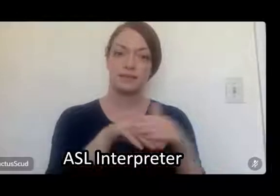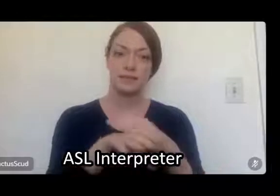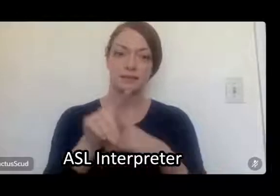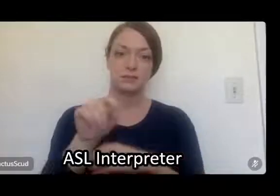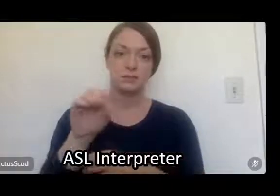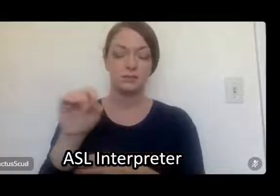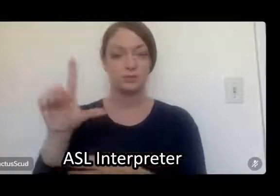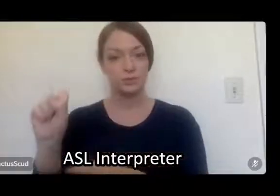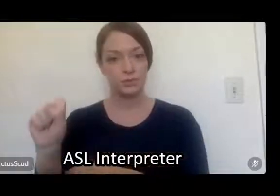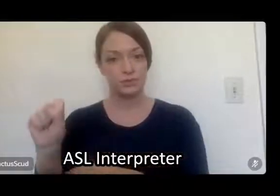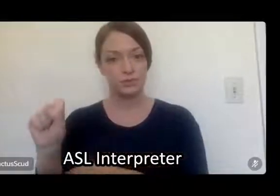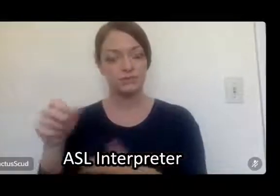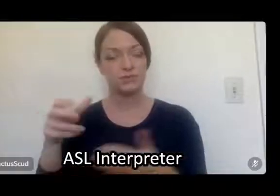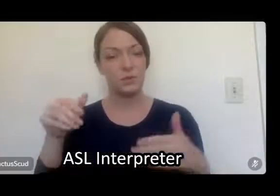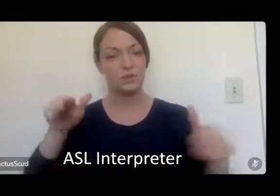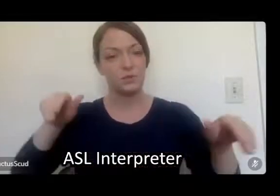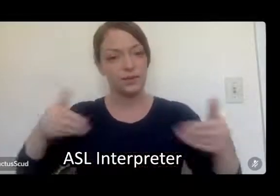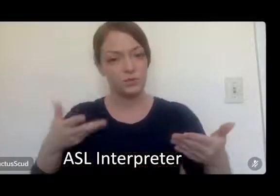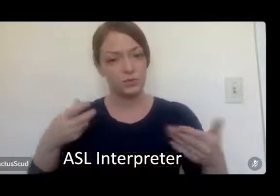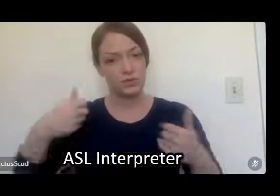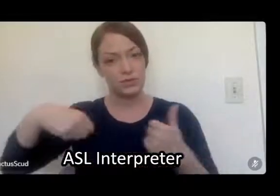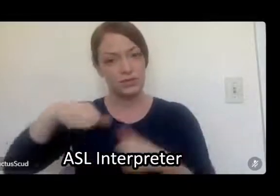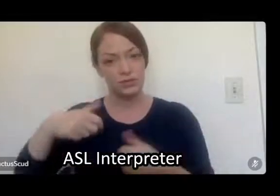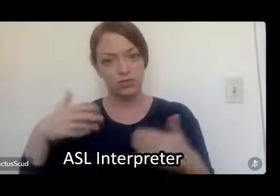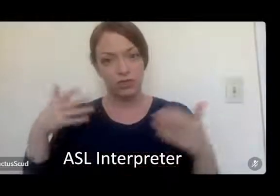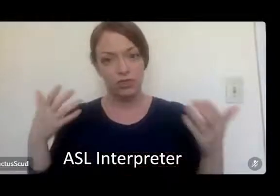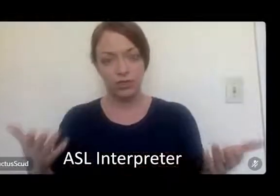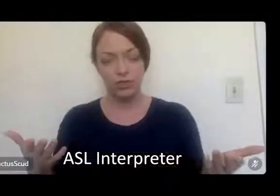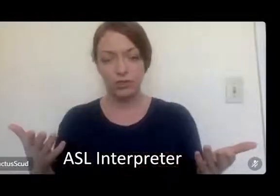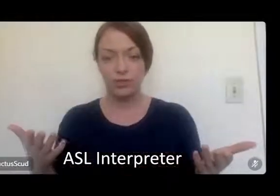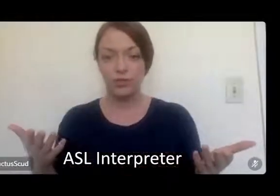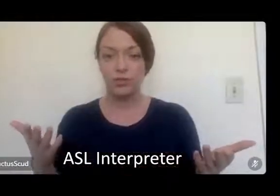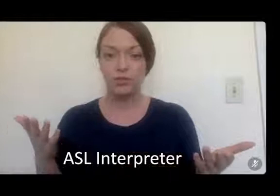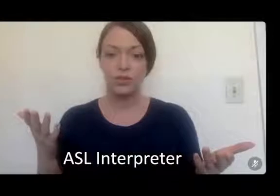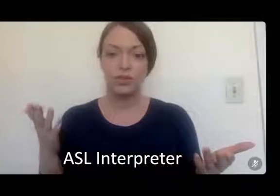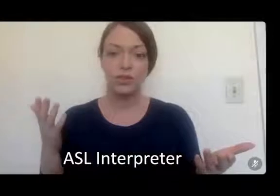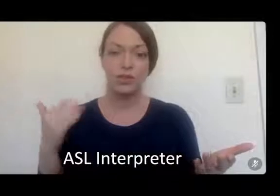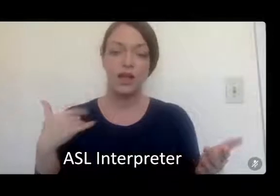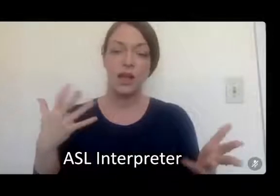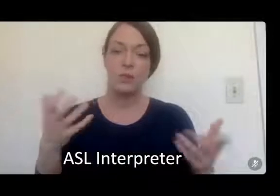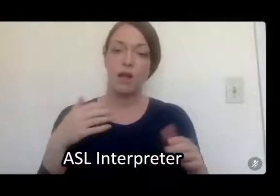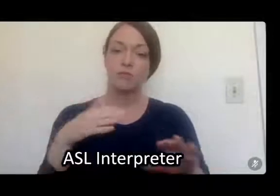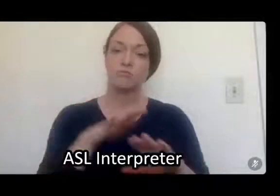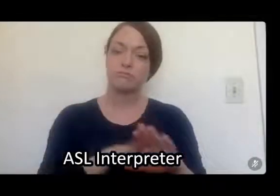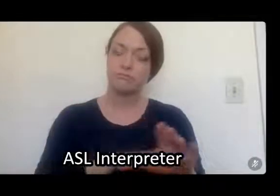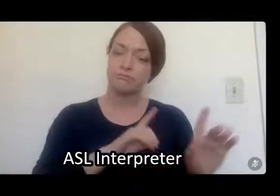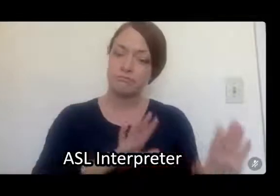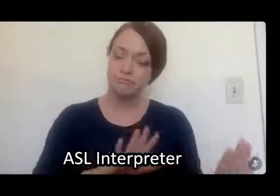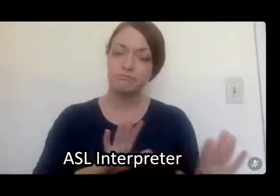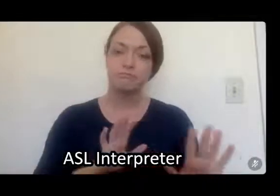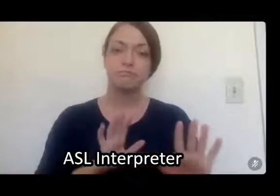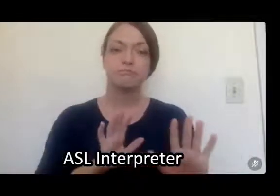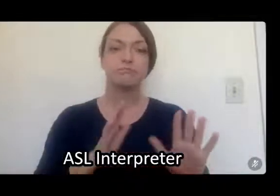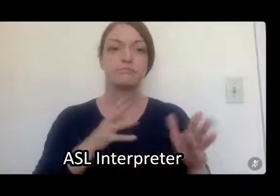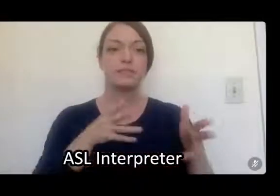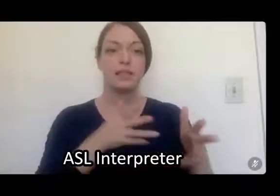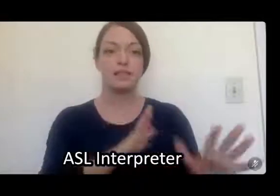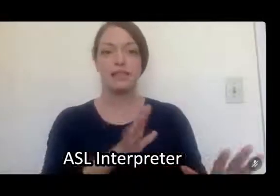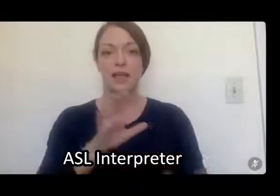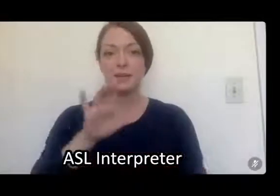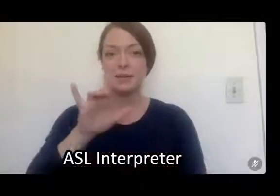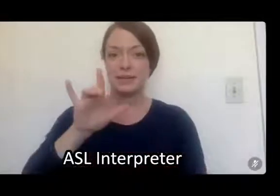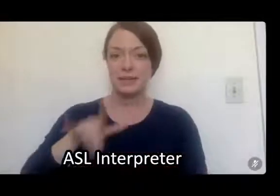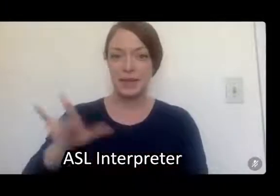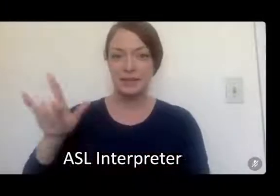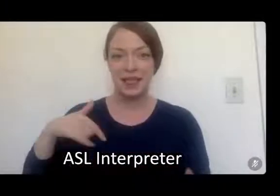just introduce ourselves. I'm going to take a moment to just slow down for a moment, let Kerry Allen catch up